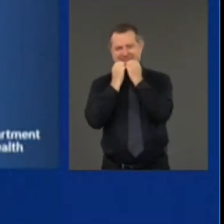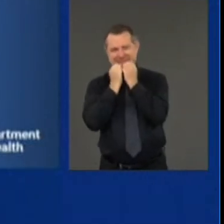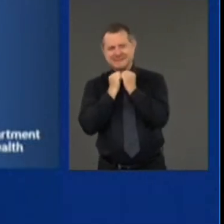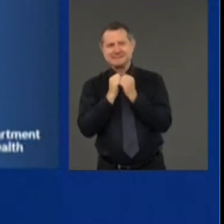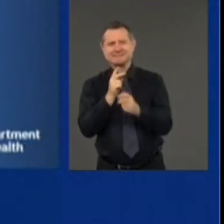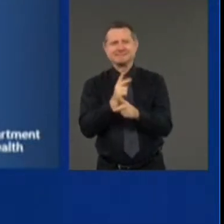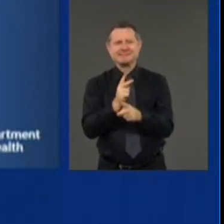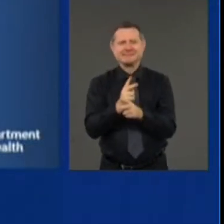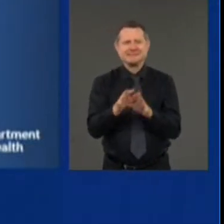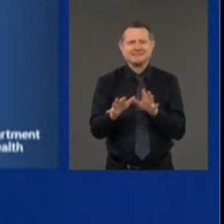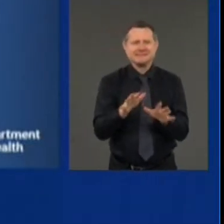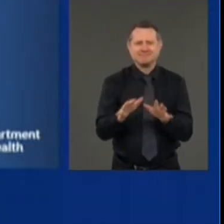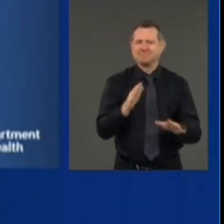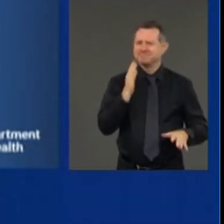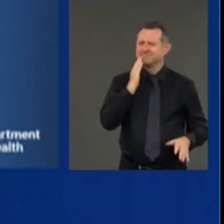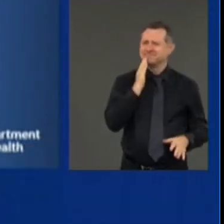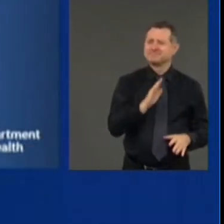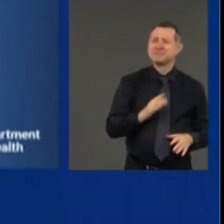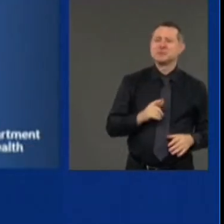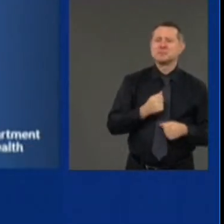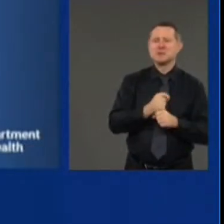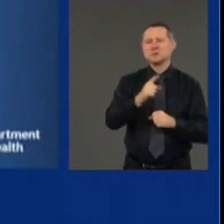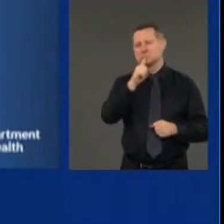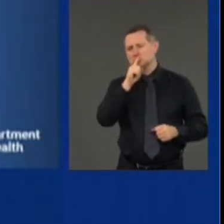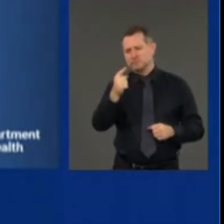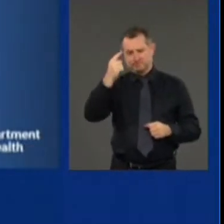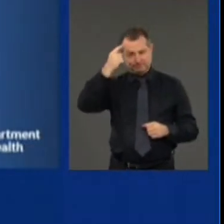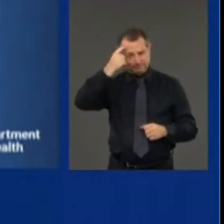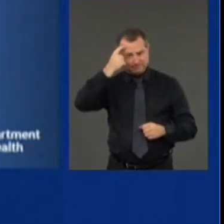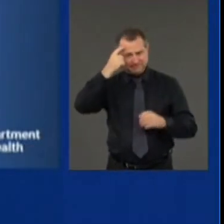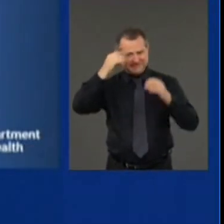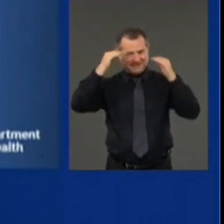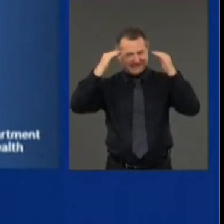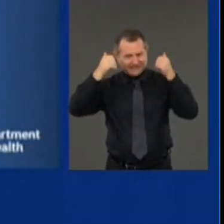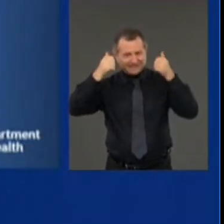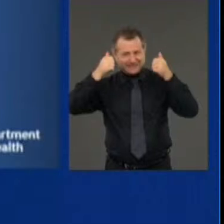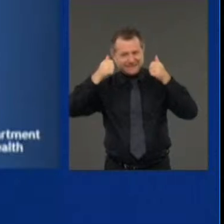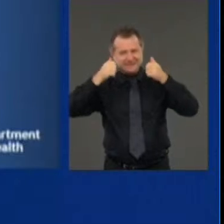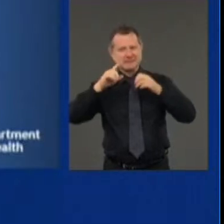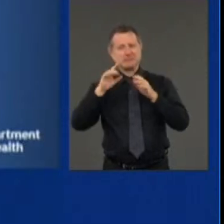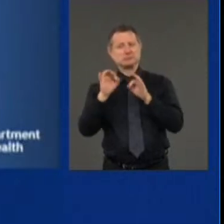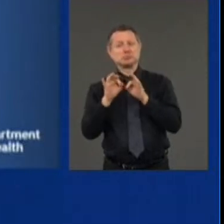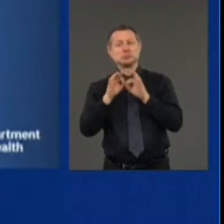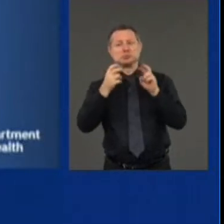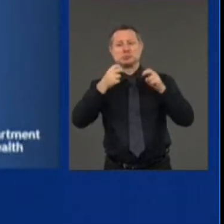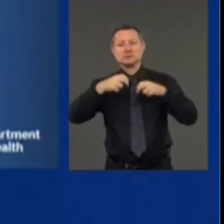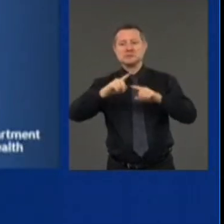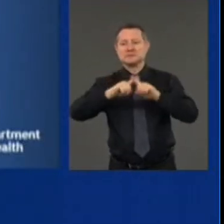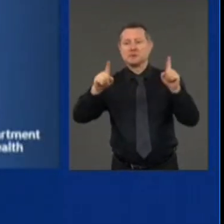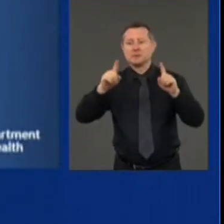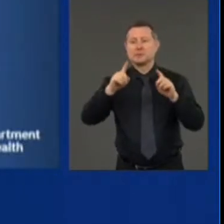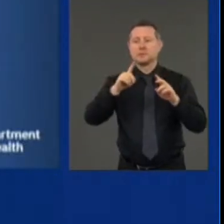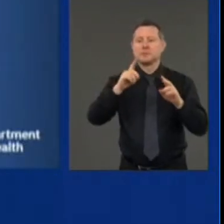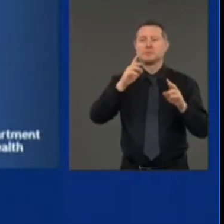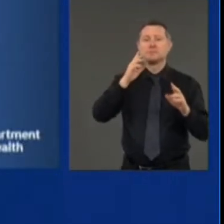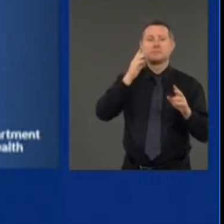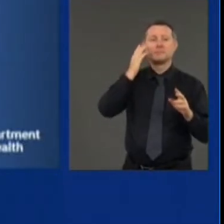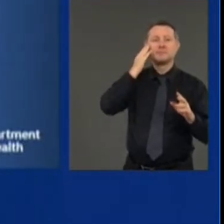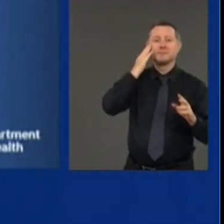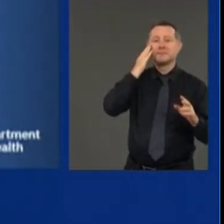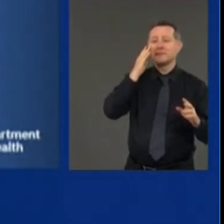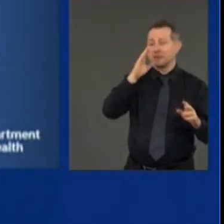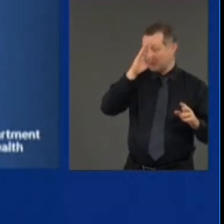against physical ailments, cognitive deficits, and the effect of transfer trauma, moving a patient from one facility to